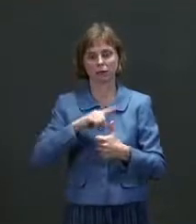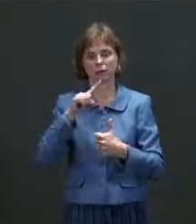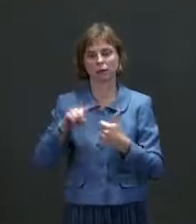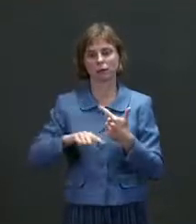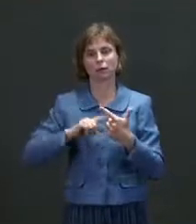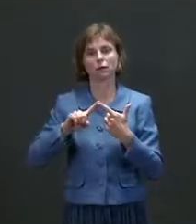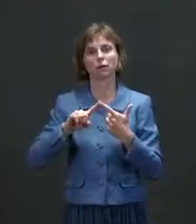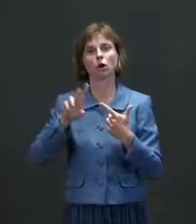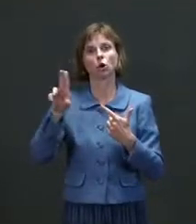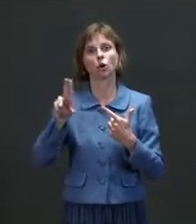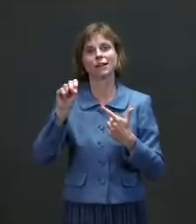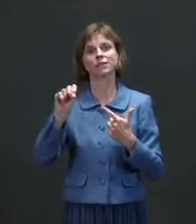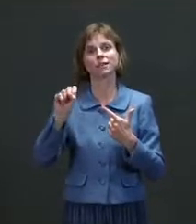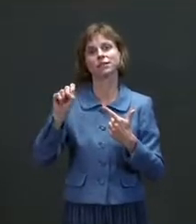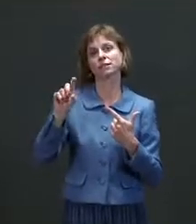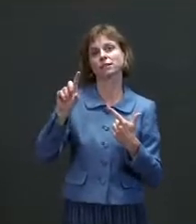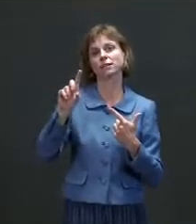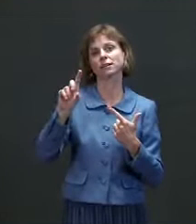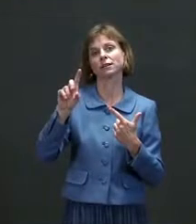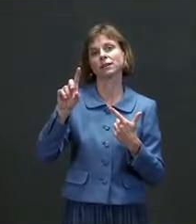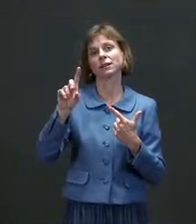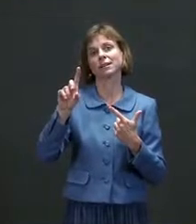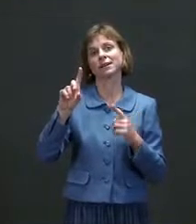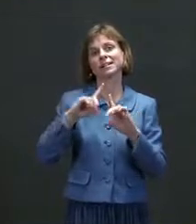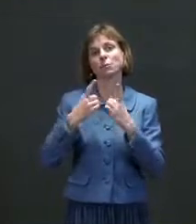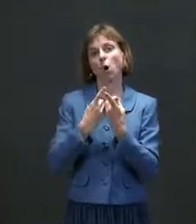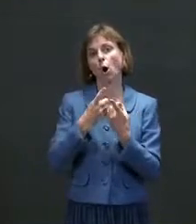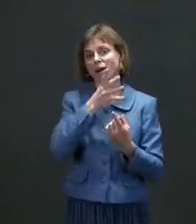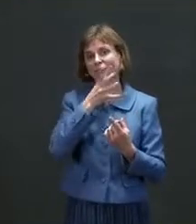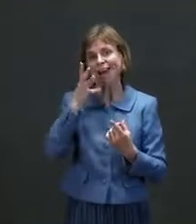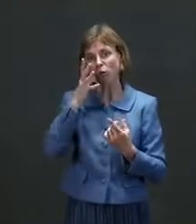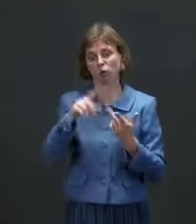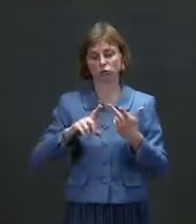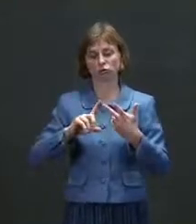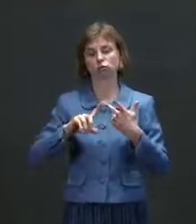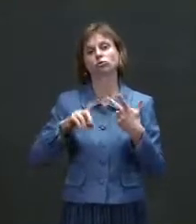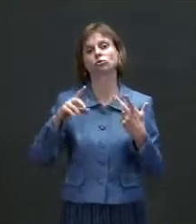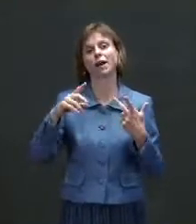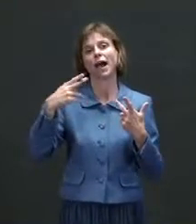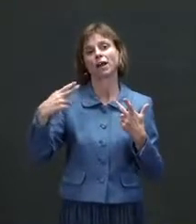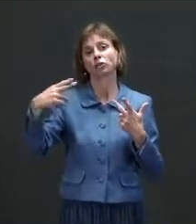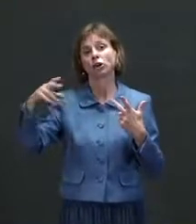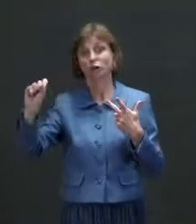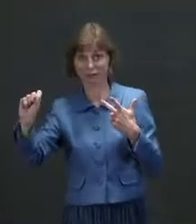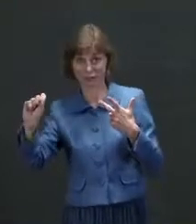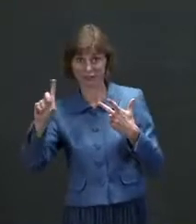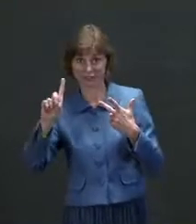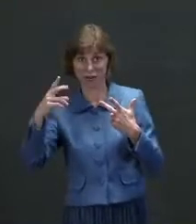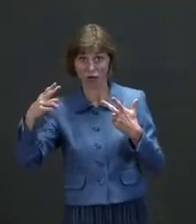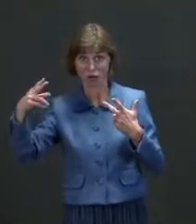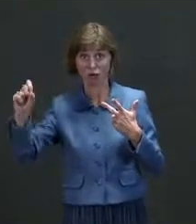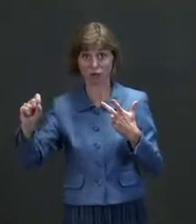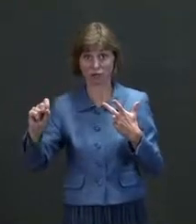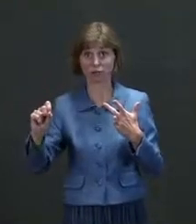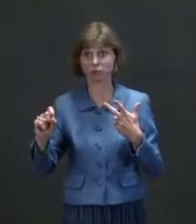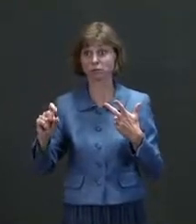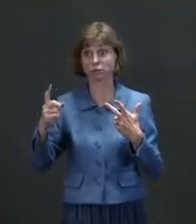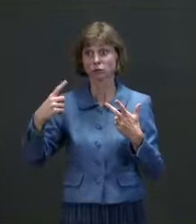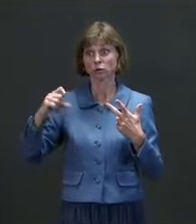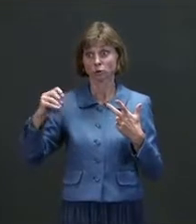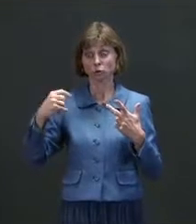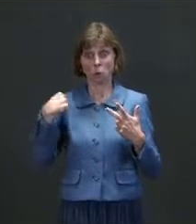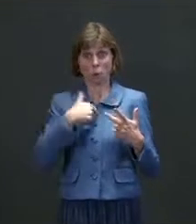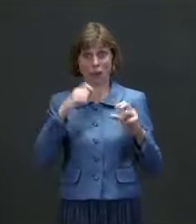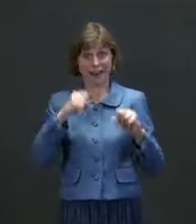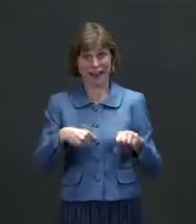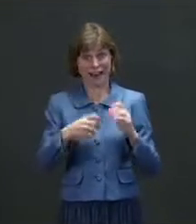Department of Agriculture and Health and Human Services to be able for us to replicate what we see and what we